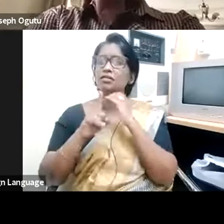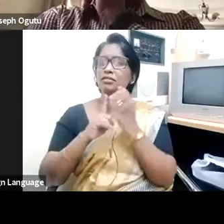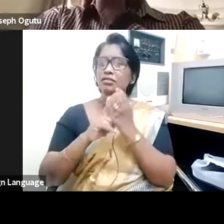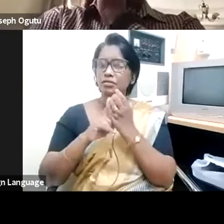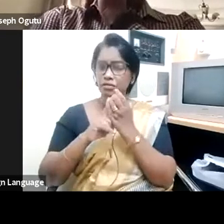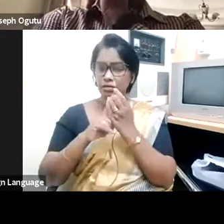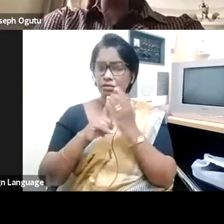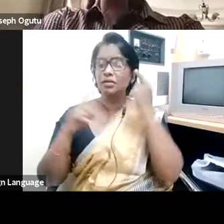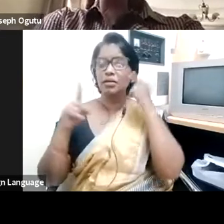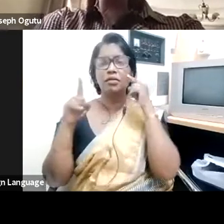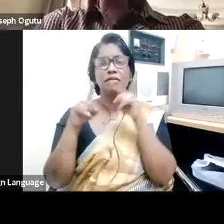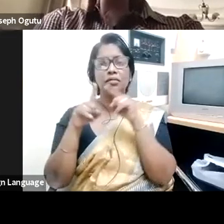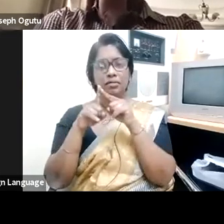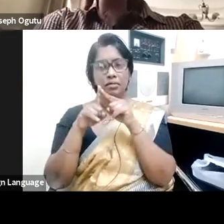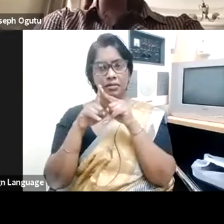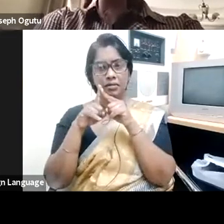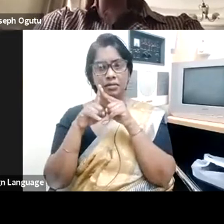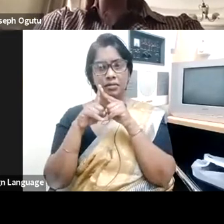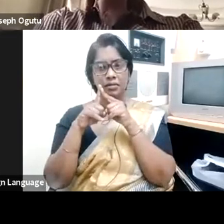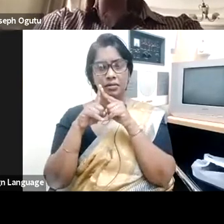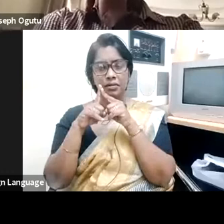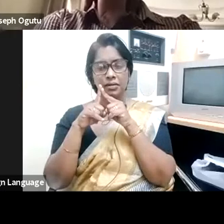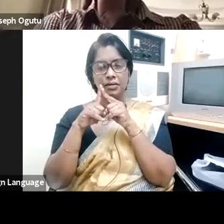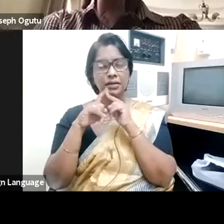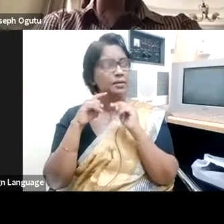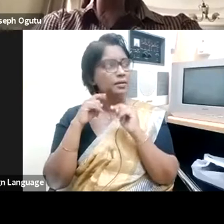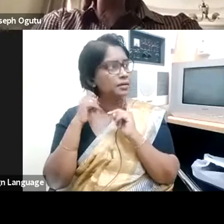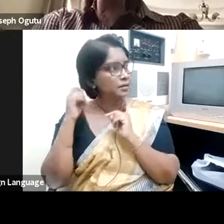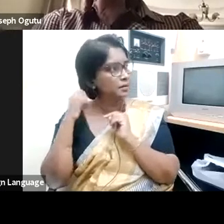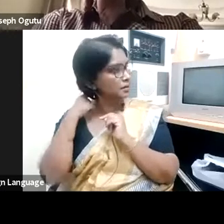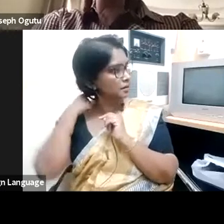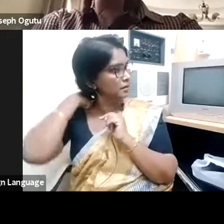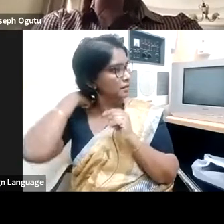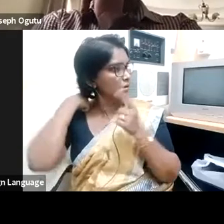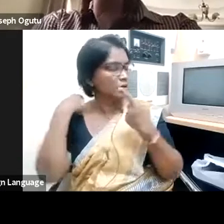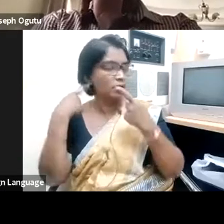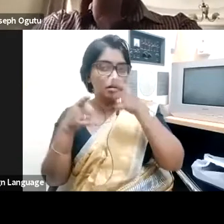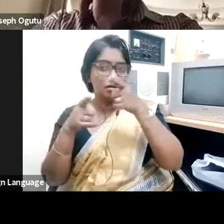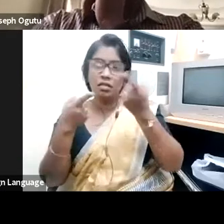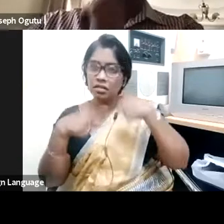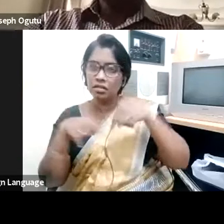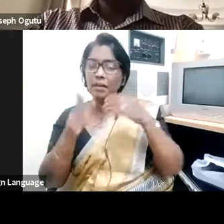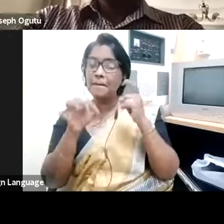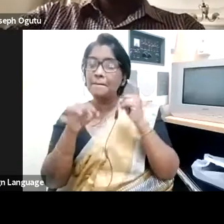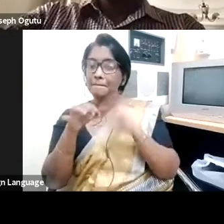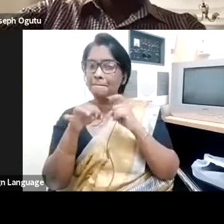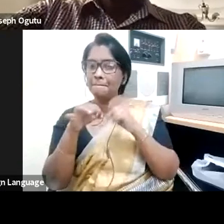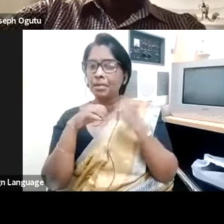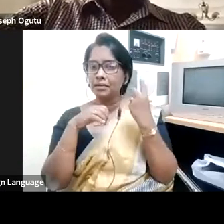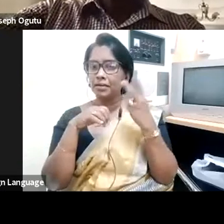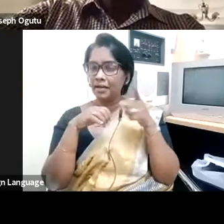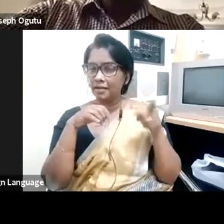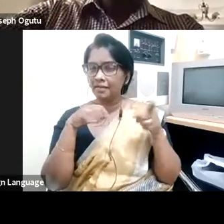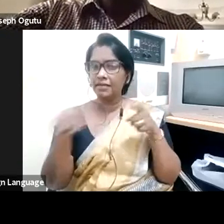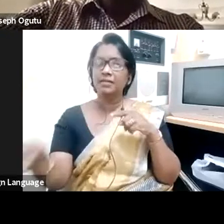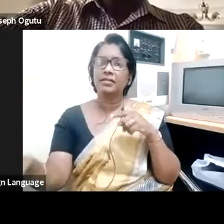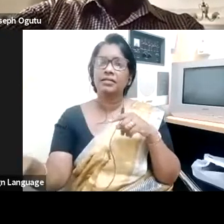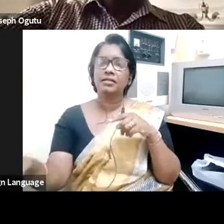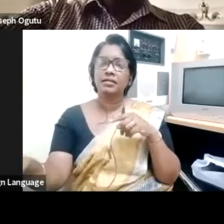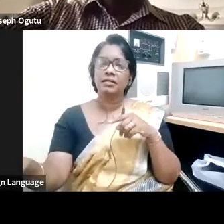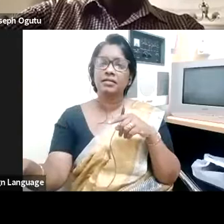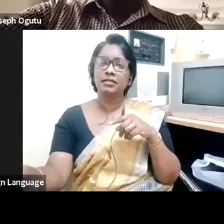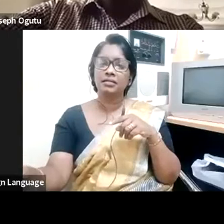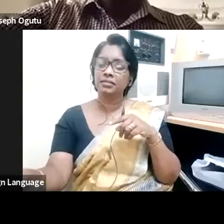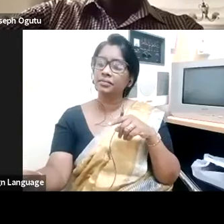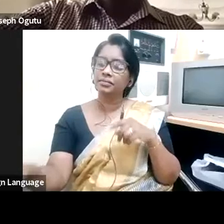look through a few more questions for you guys from the fan chat, as well as based on the conversation that's triggering. I want to look at you, if